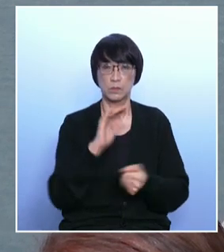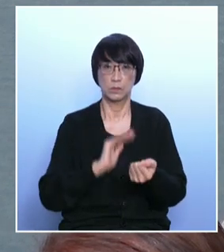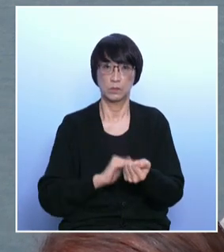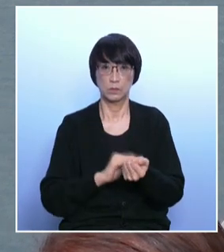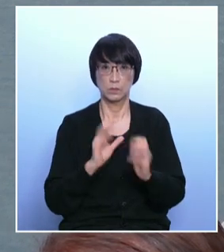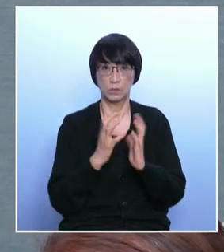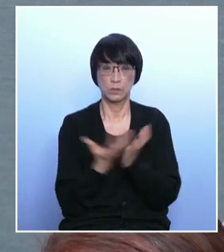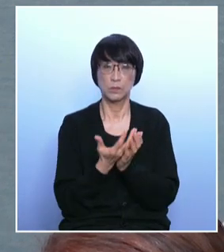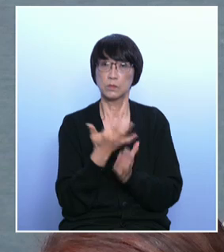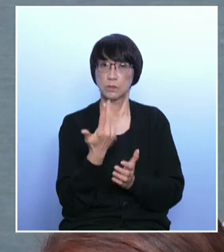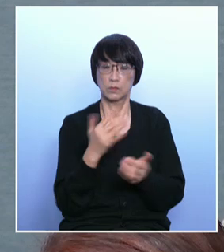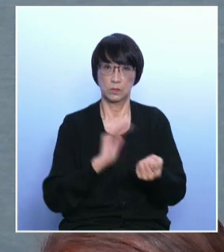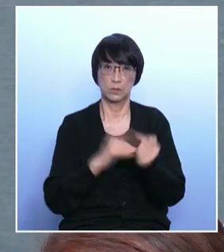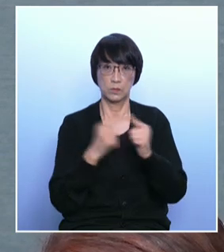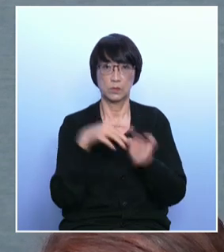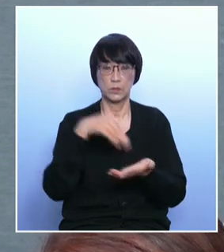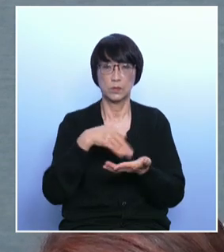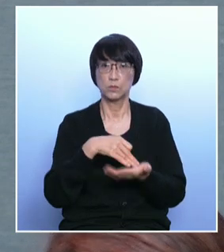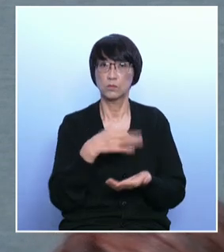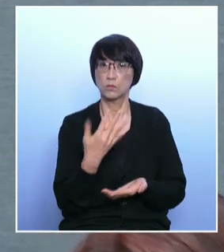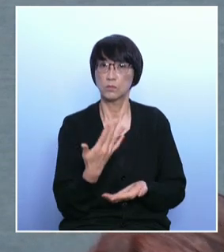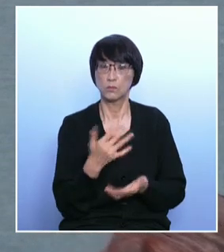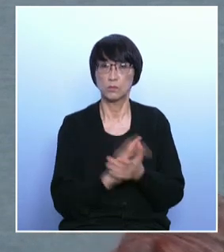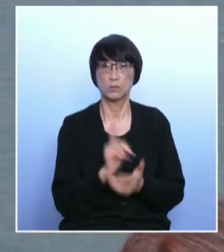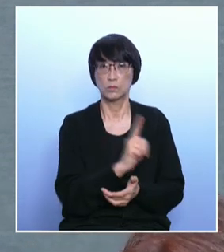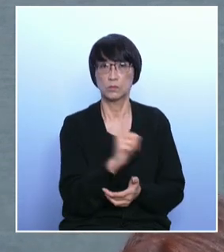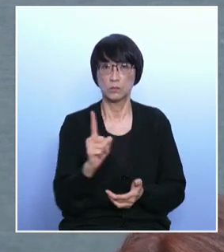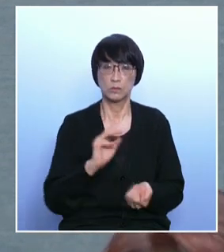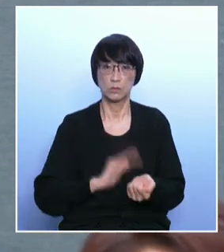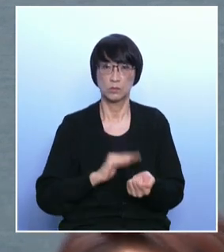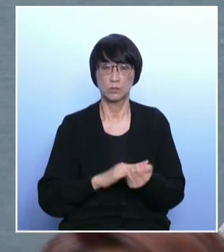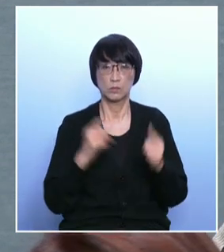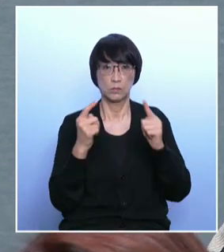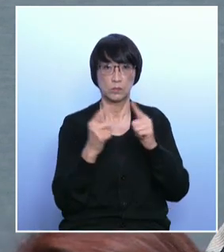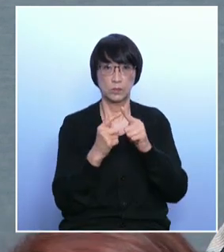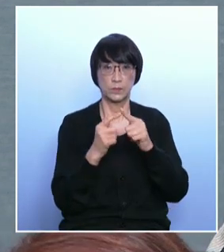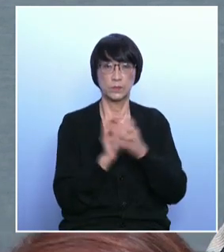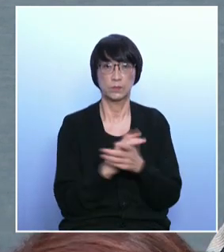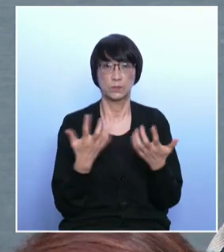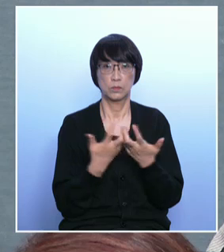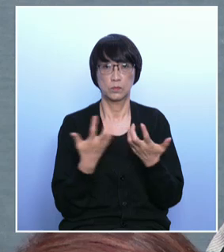Among these 6 disease areas, how many patients have used the program?